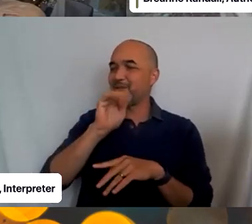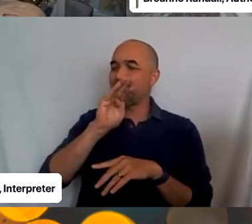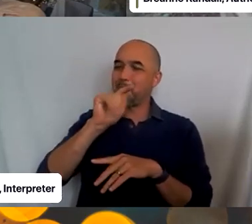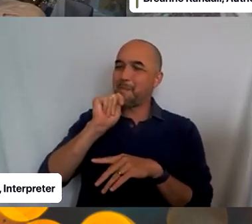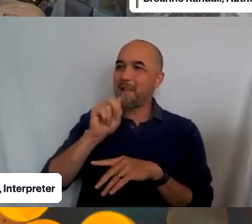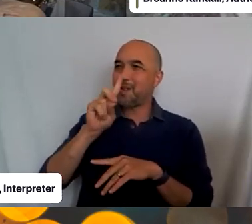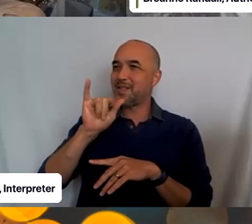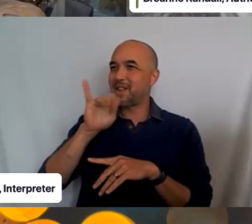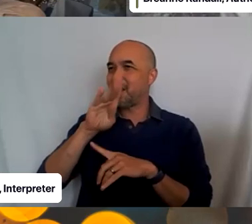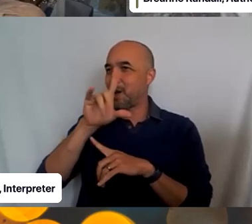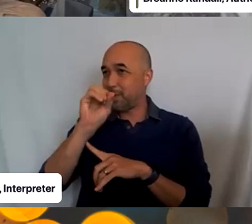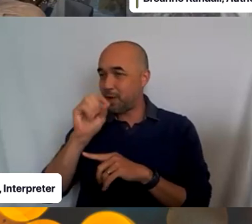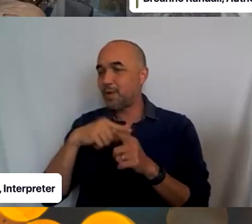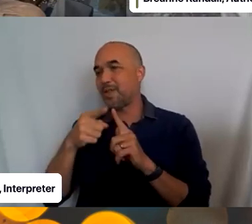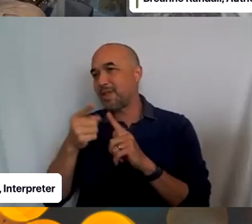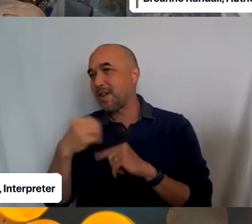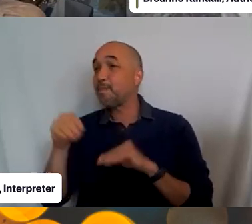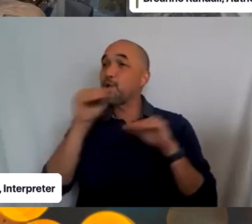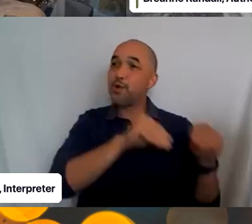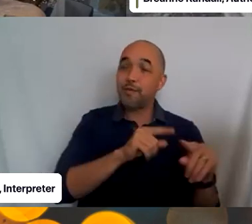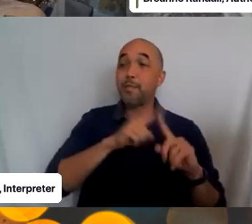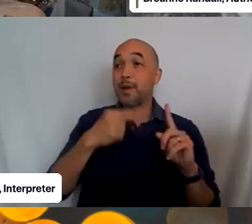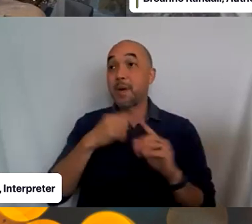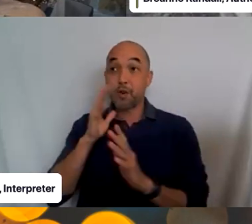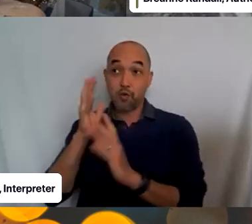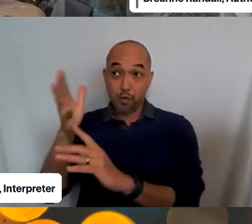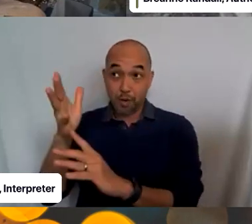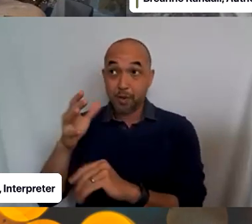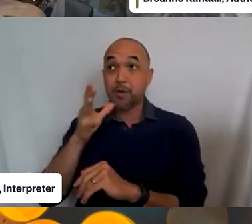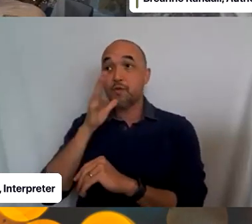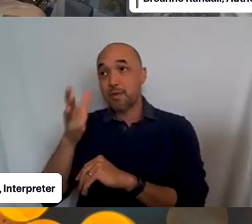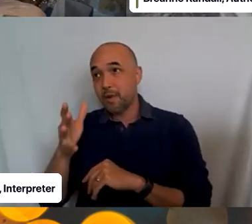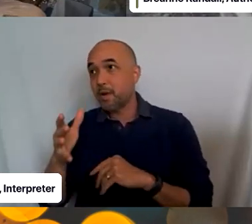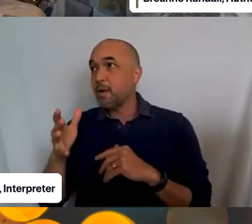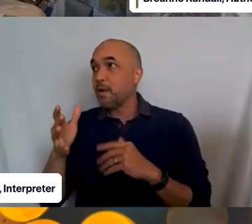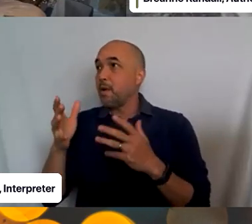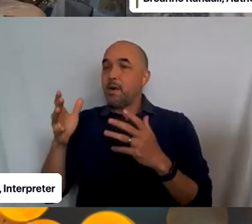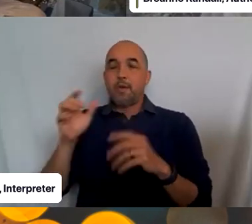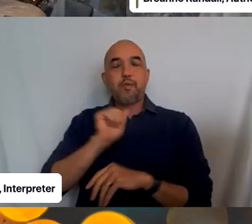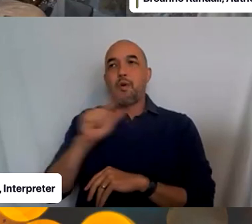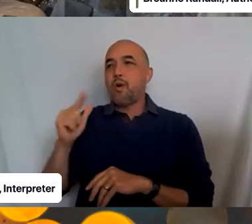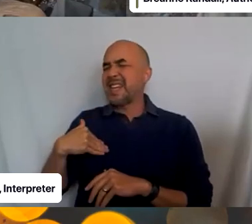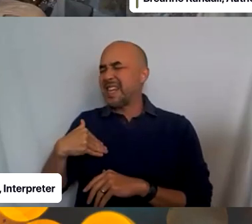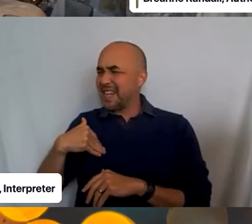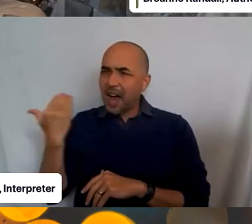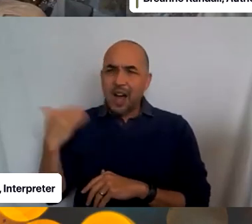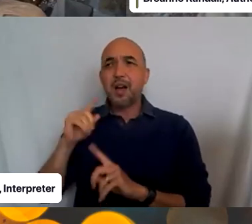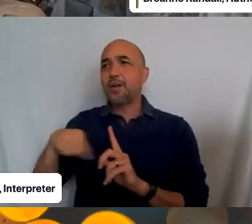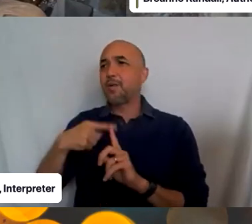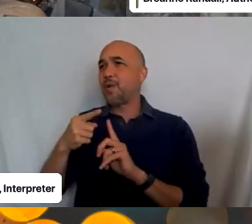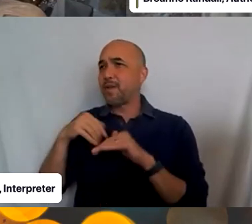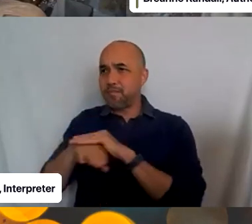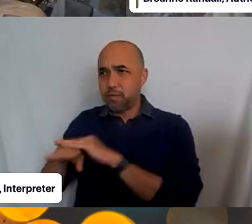grandmother, they were all very young when they had children. So my great grandmother actually passed when I was in my 20s, but they were from Louisiana. And they